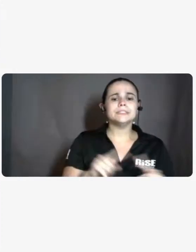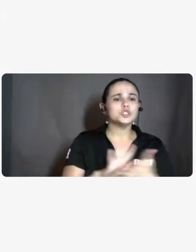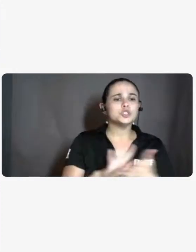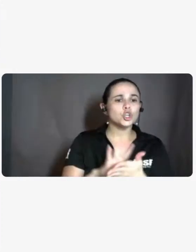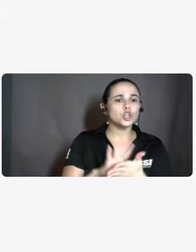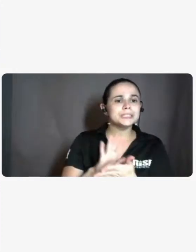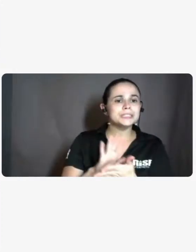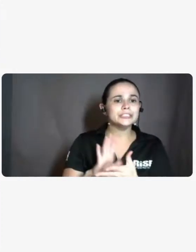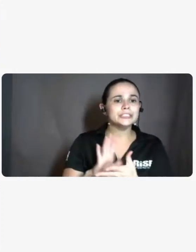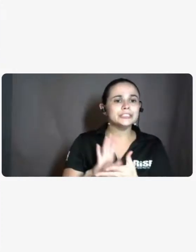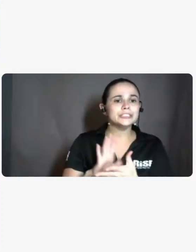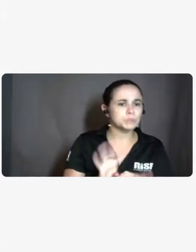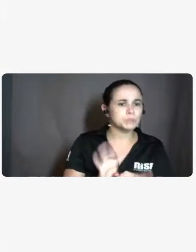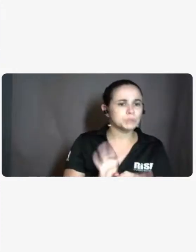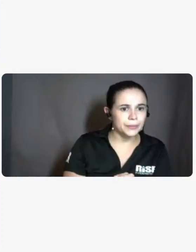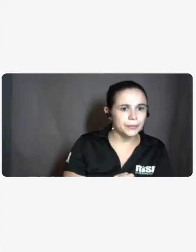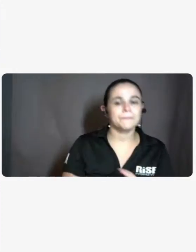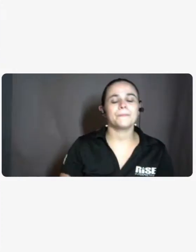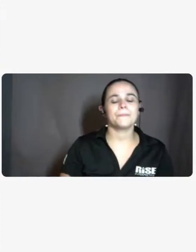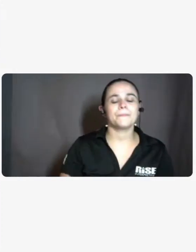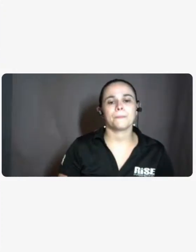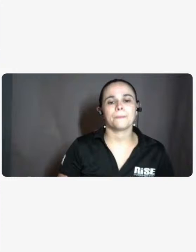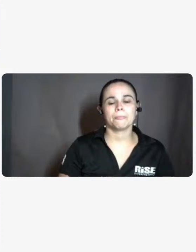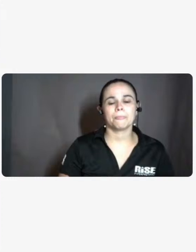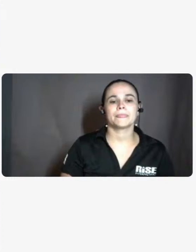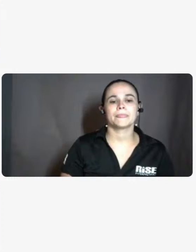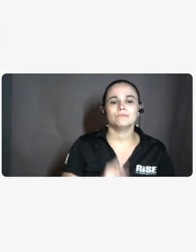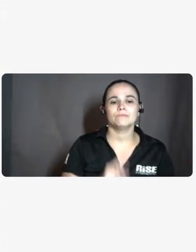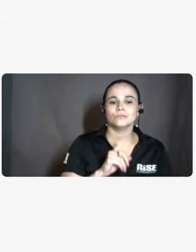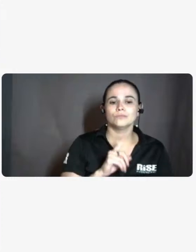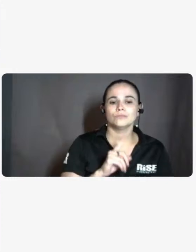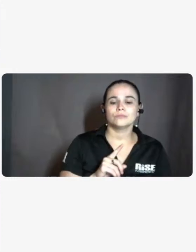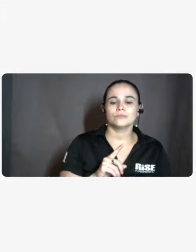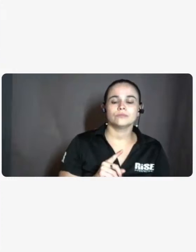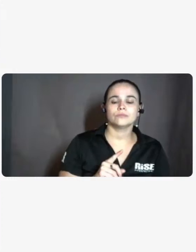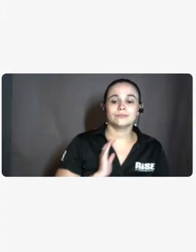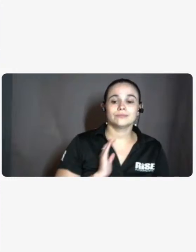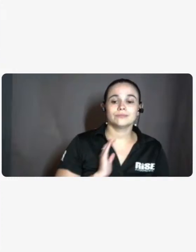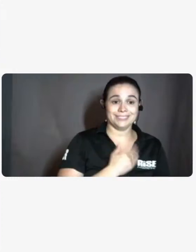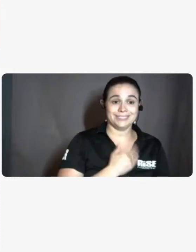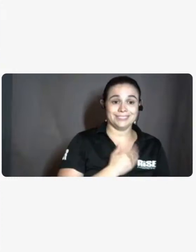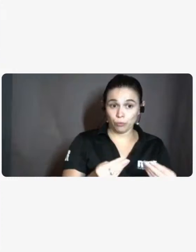a resolution of selling Zimmerman